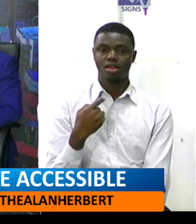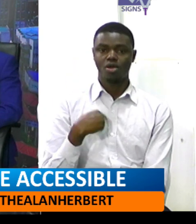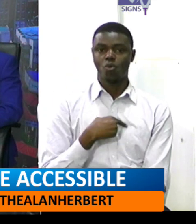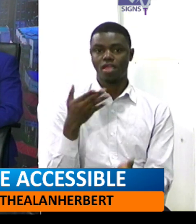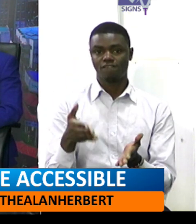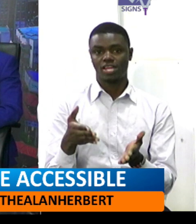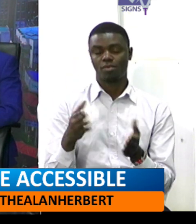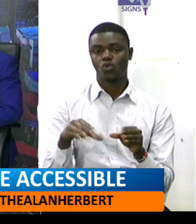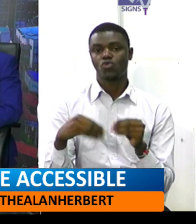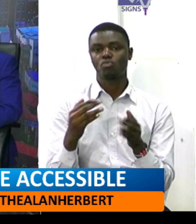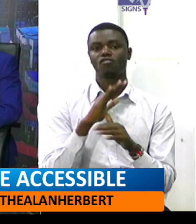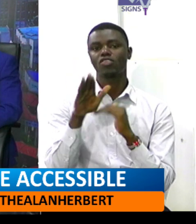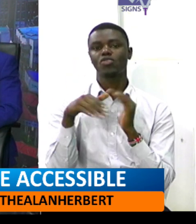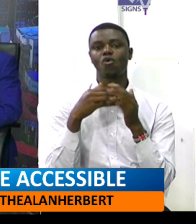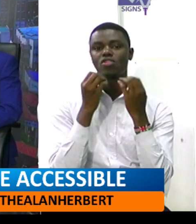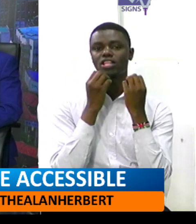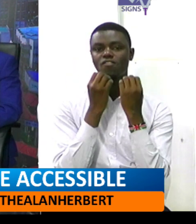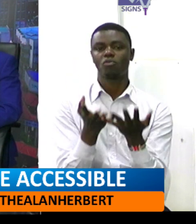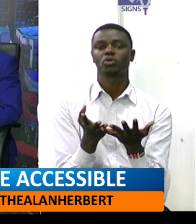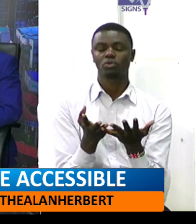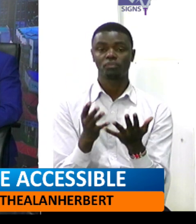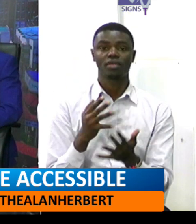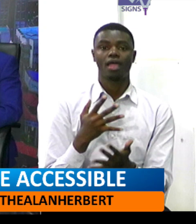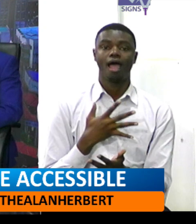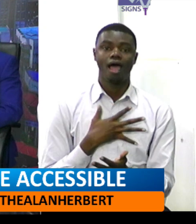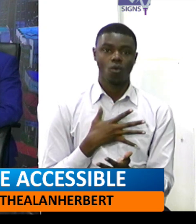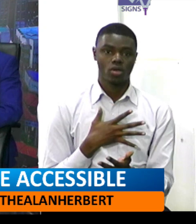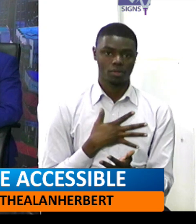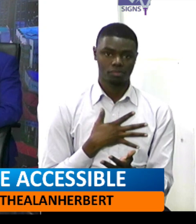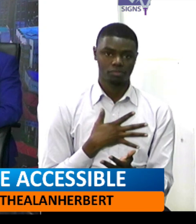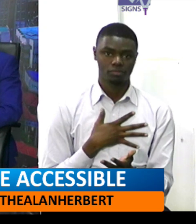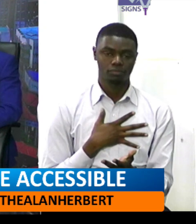to provide all the information. And by the way, our